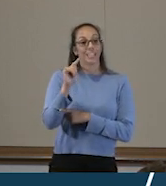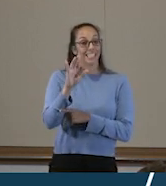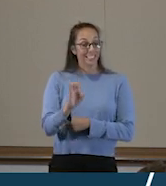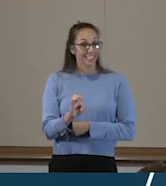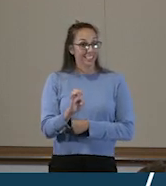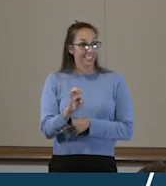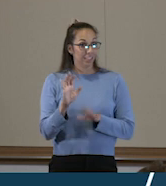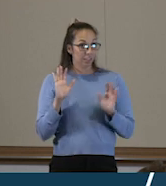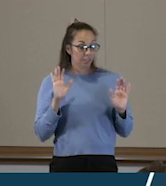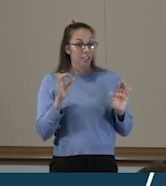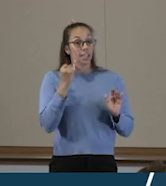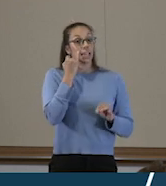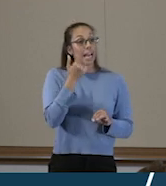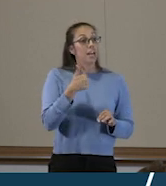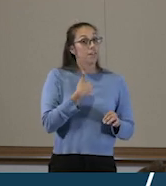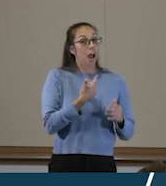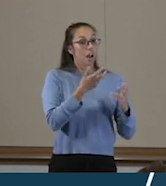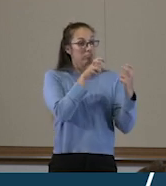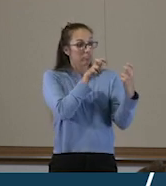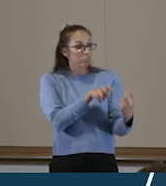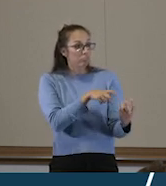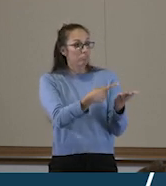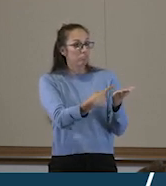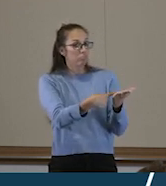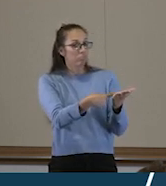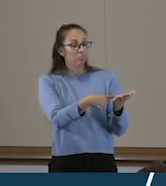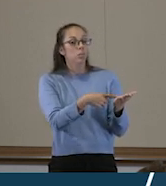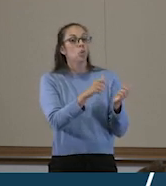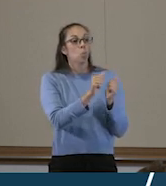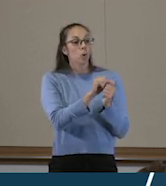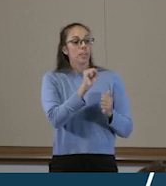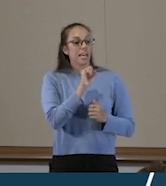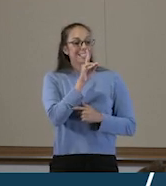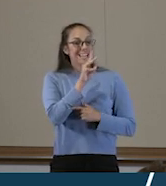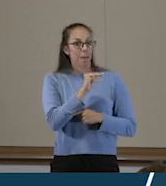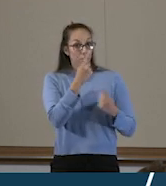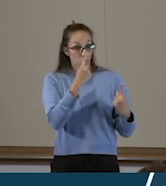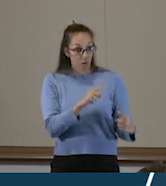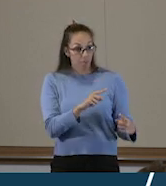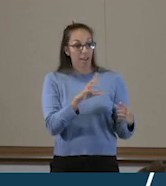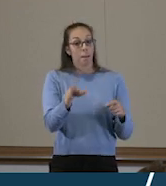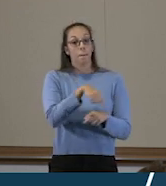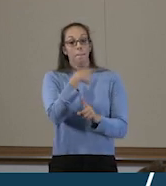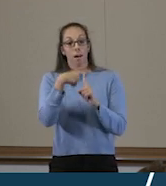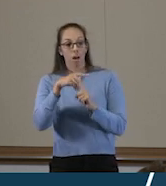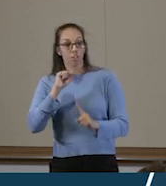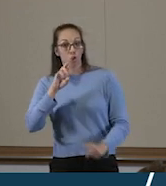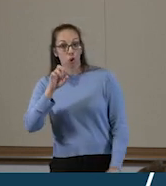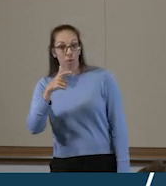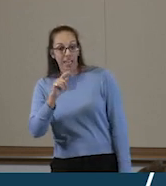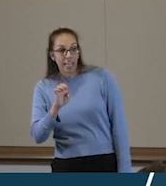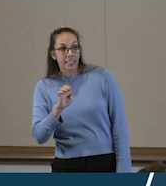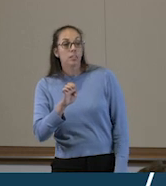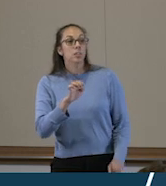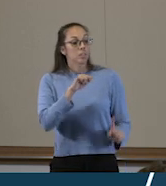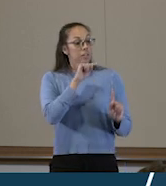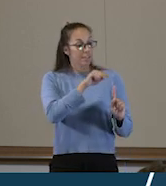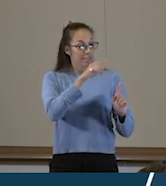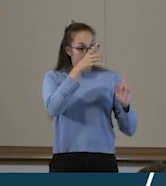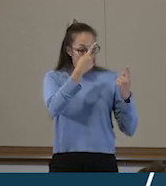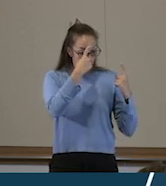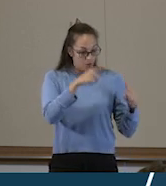if I'm doing an SDM agreement and a healthcare surrogate at the same time, my SDM agreement covers healthcare